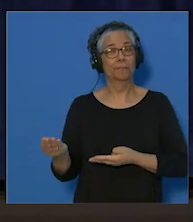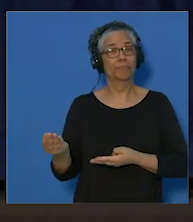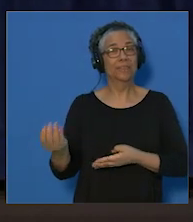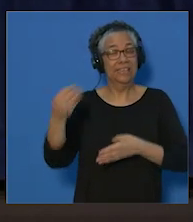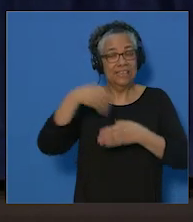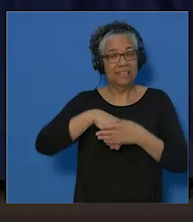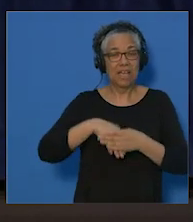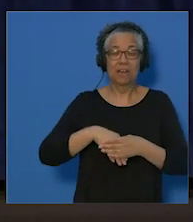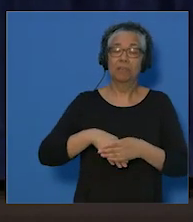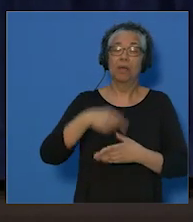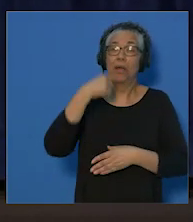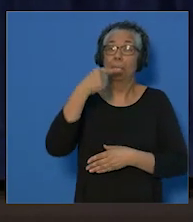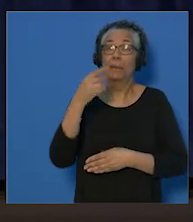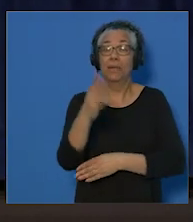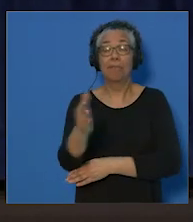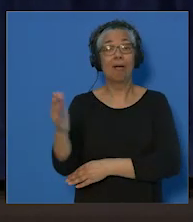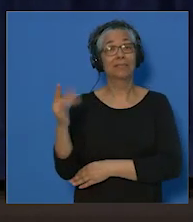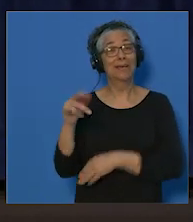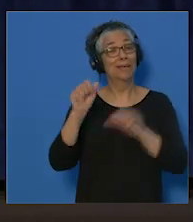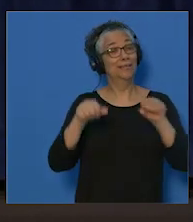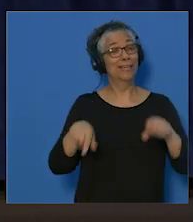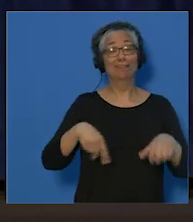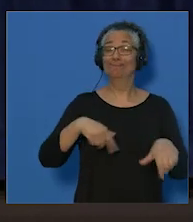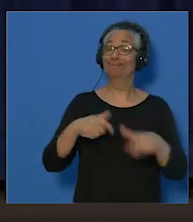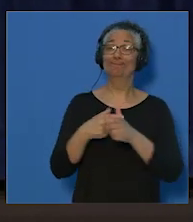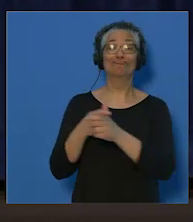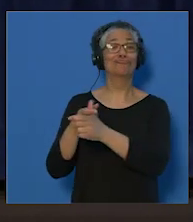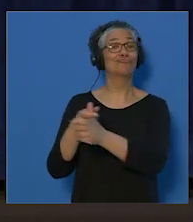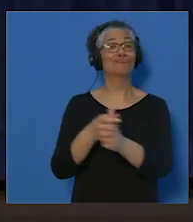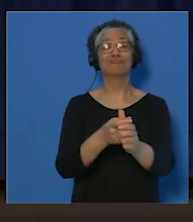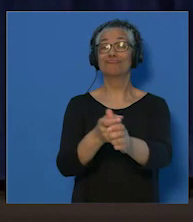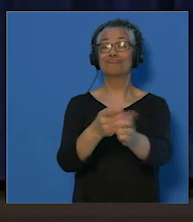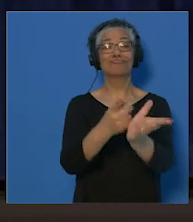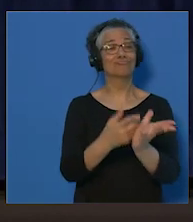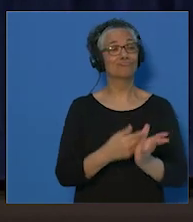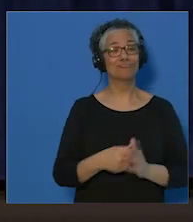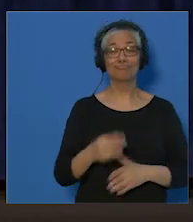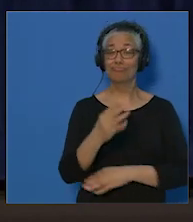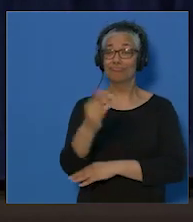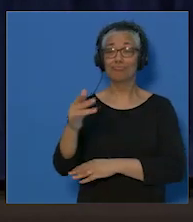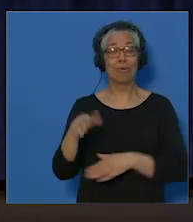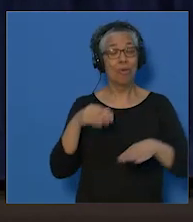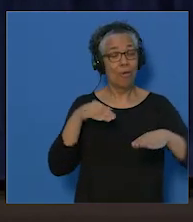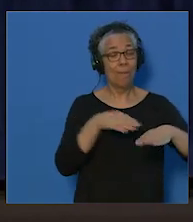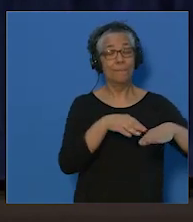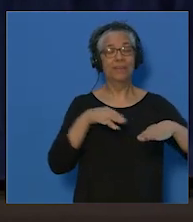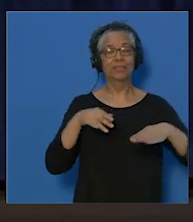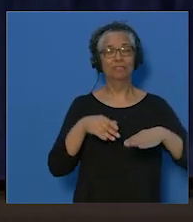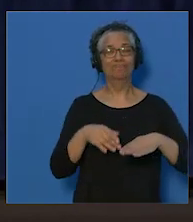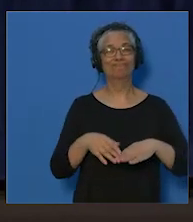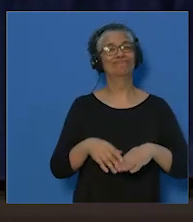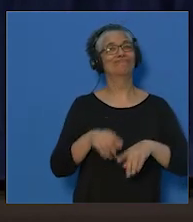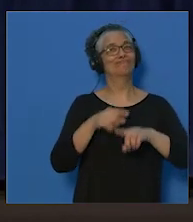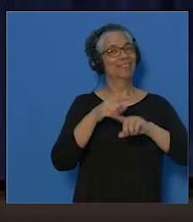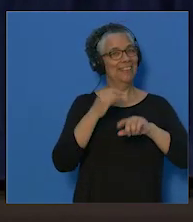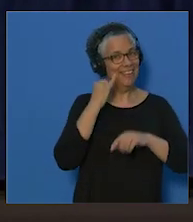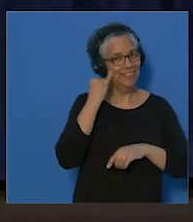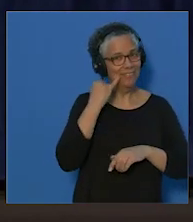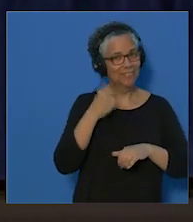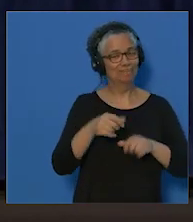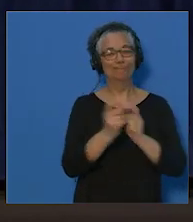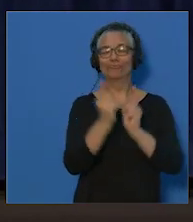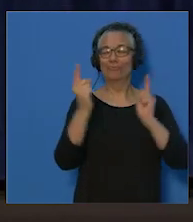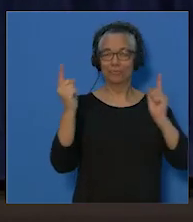public parks. However, they can run around in the public parks, they can go and run around on the beach as long as they are maintaining social